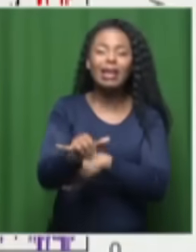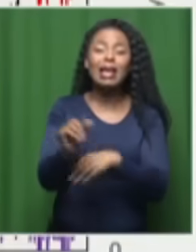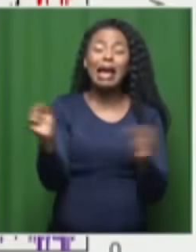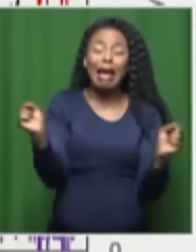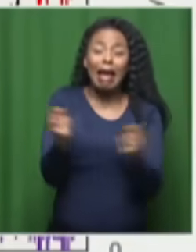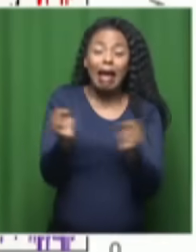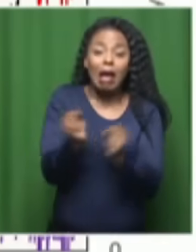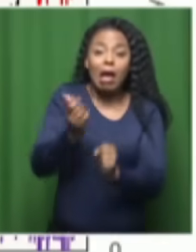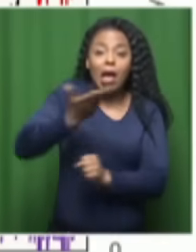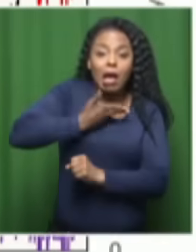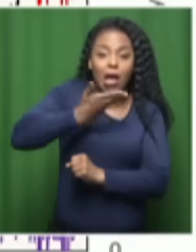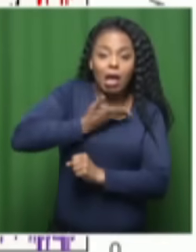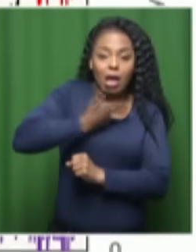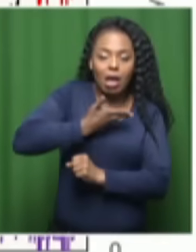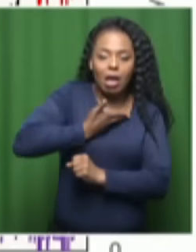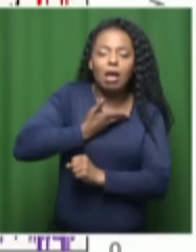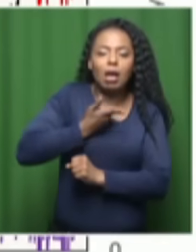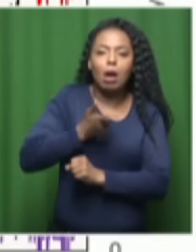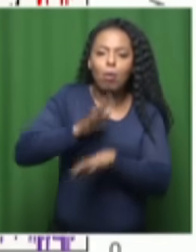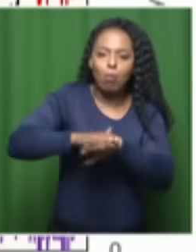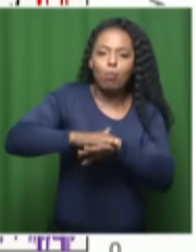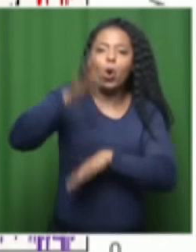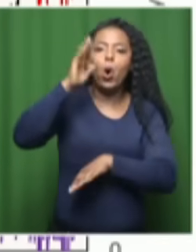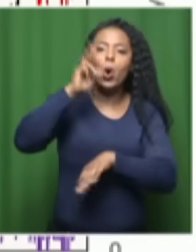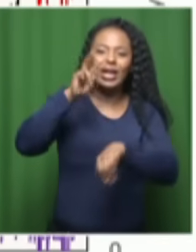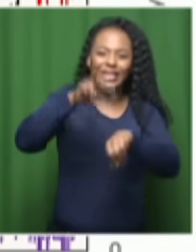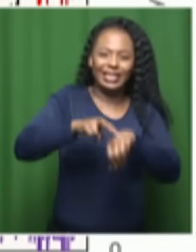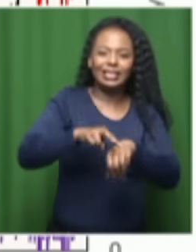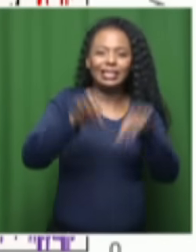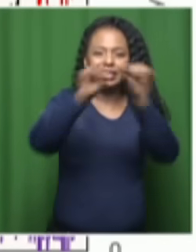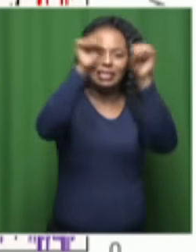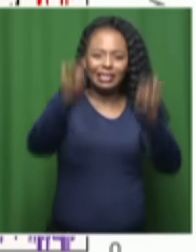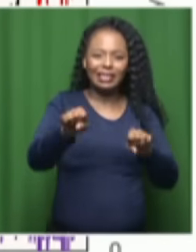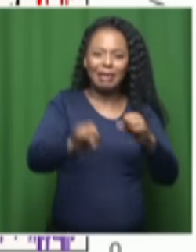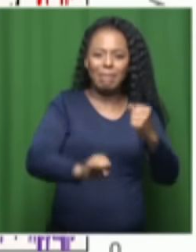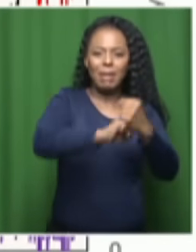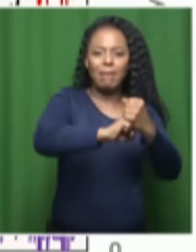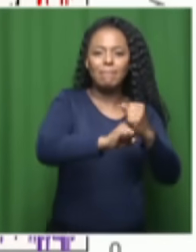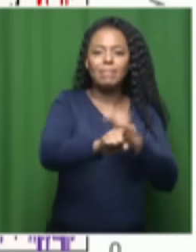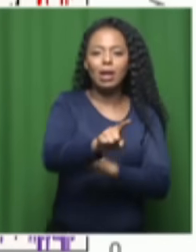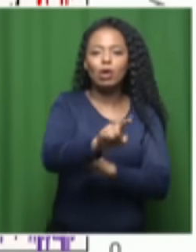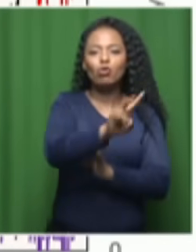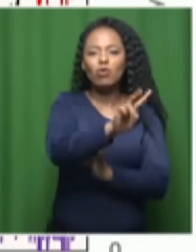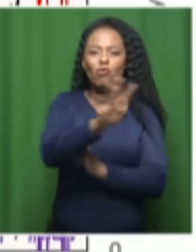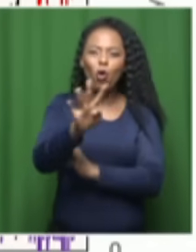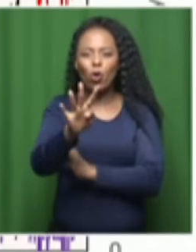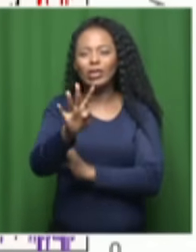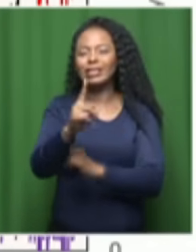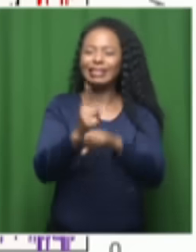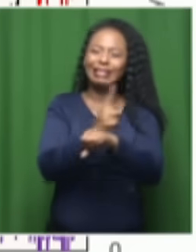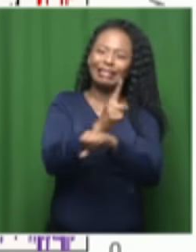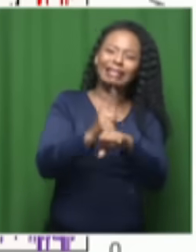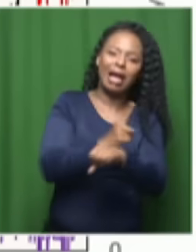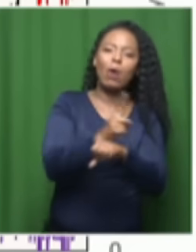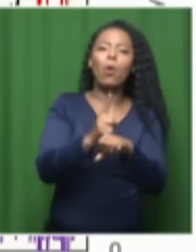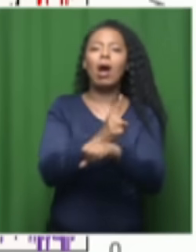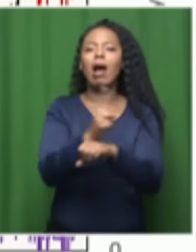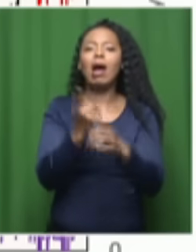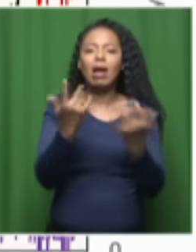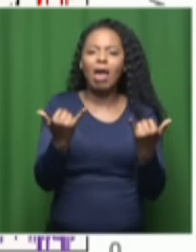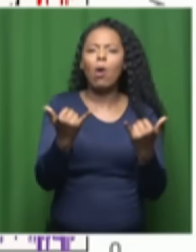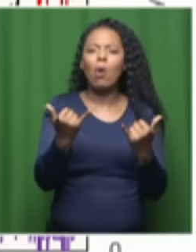snaps where suddenly we needed more. And you can see, boom, we suddenly go into 24/7 load shedding. So if we look at the next